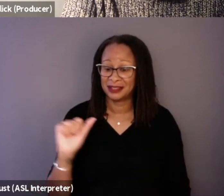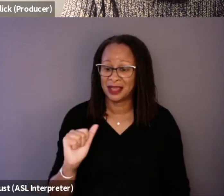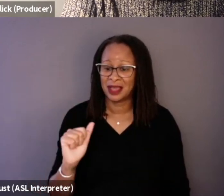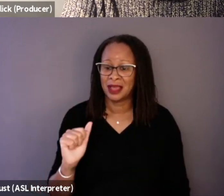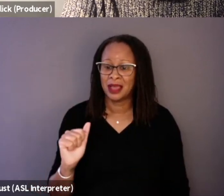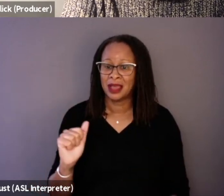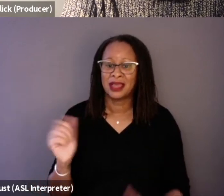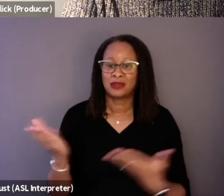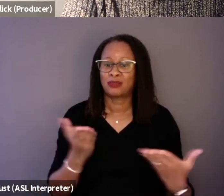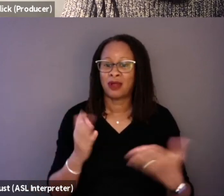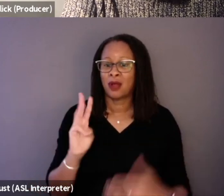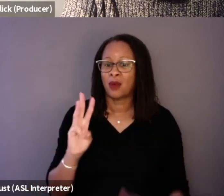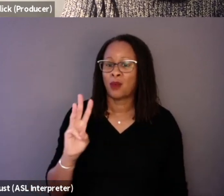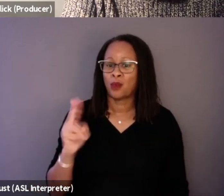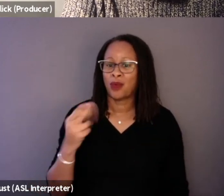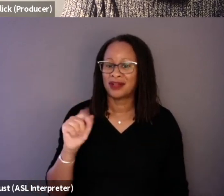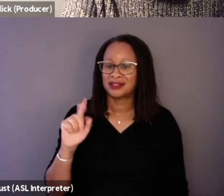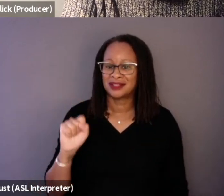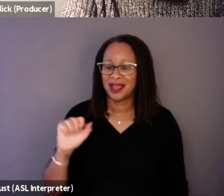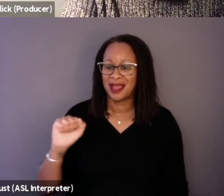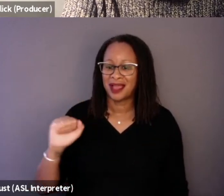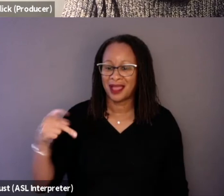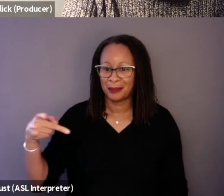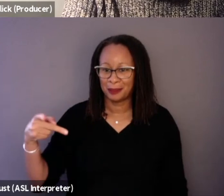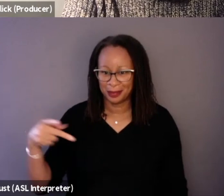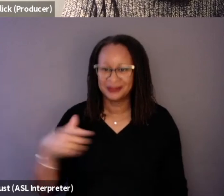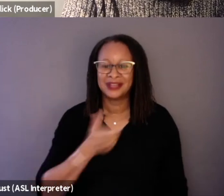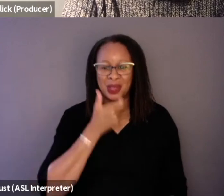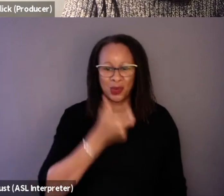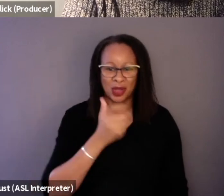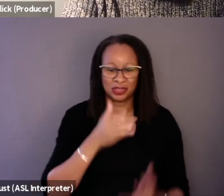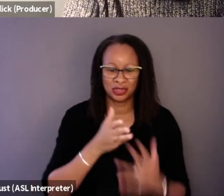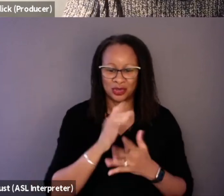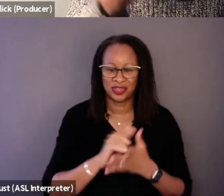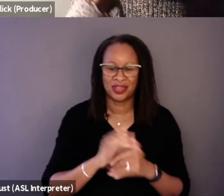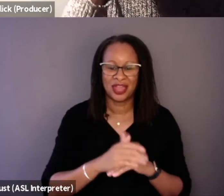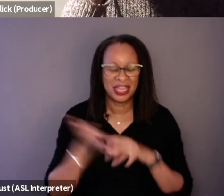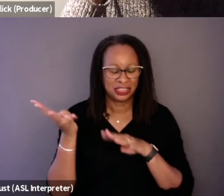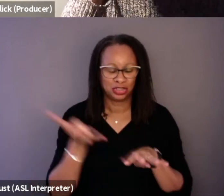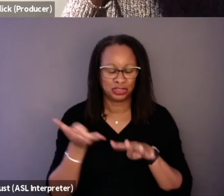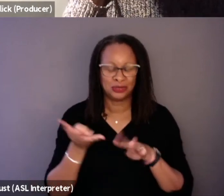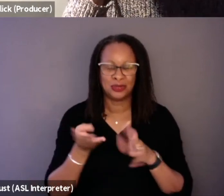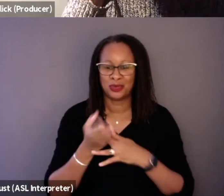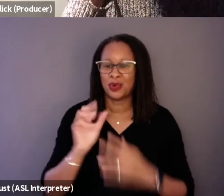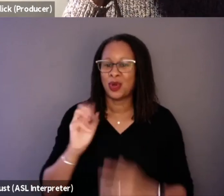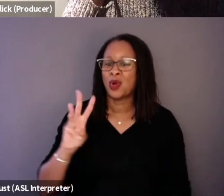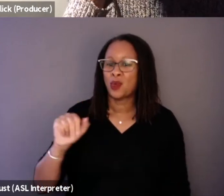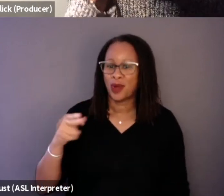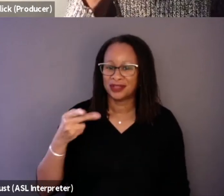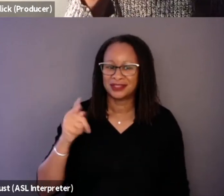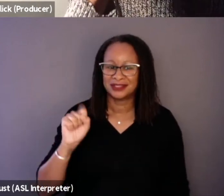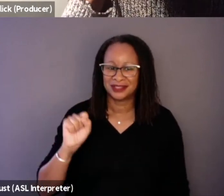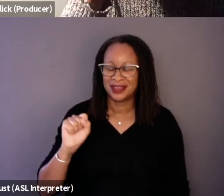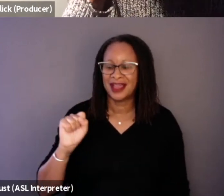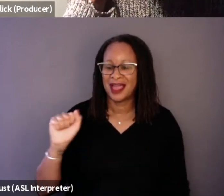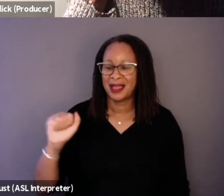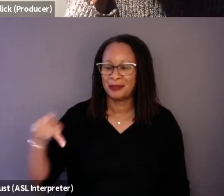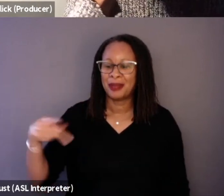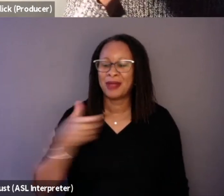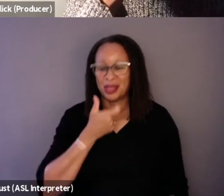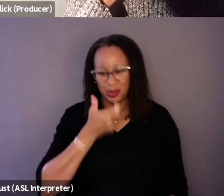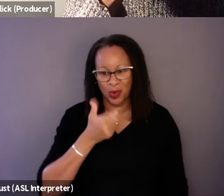WhatsApp. He watched through the WhatsApp. We streamed it from WhatsApp, yeah. And yeah, he watched the